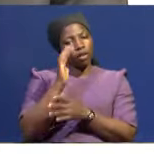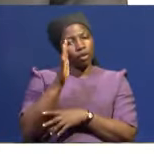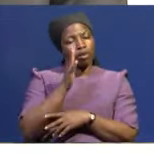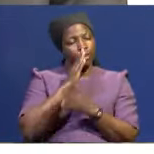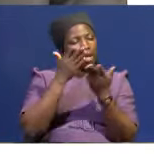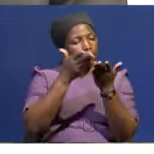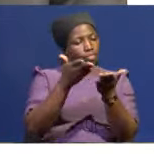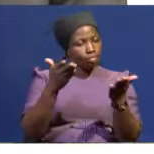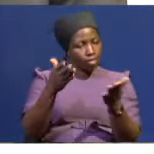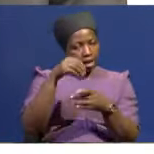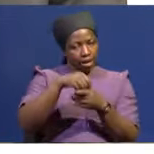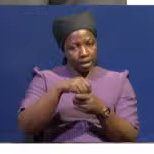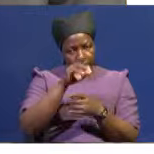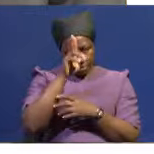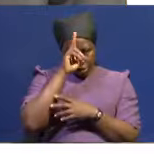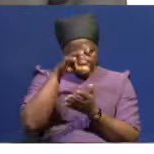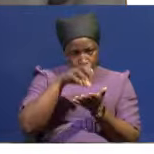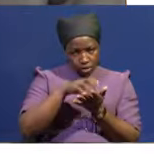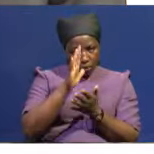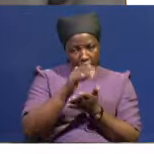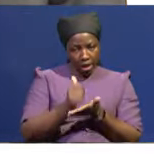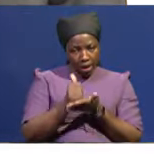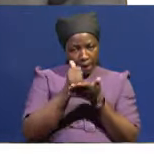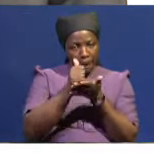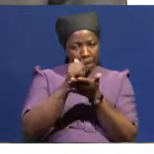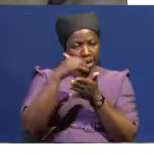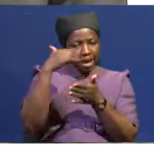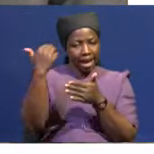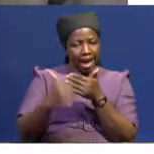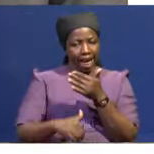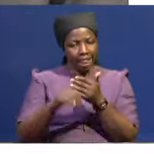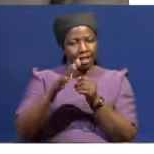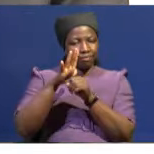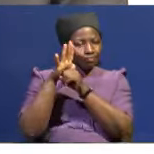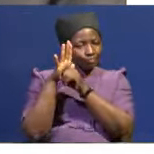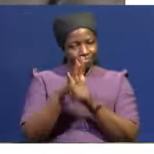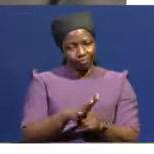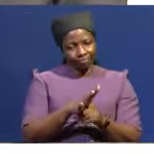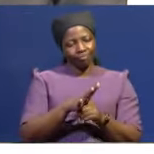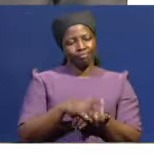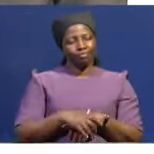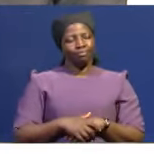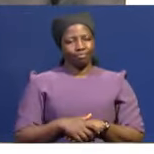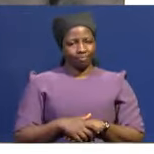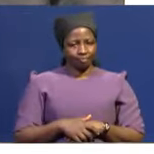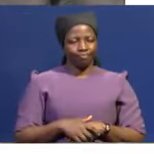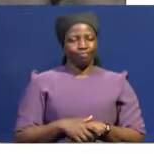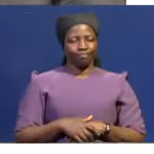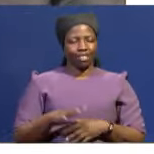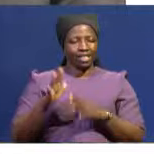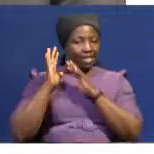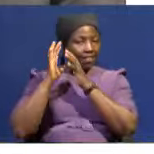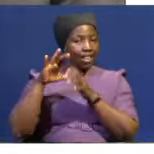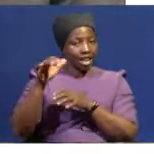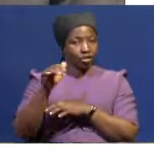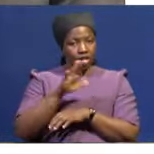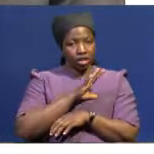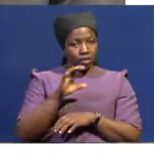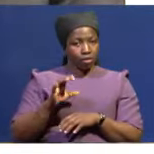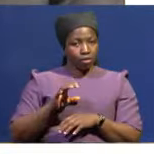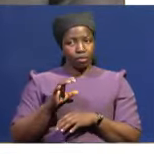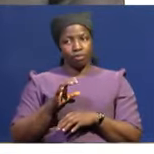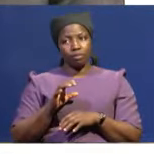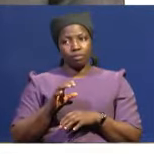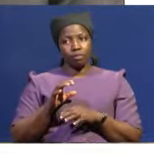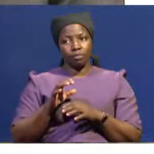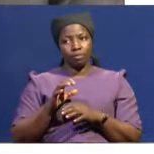will greatly help end stigmatization of victims. Kilifi County Police Commander Joseph Ongaye called on citizens to report